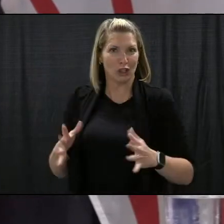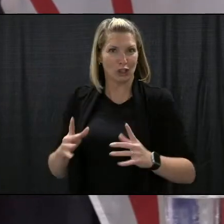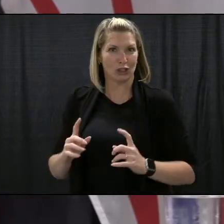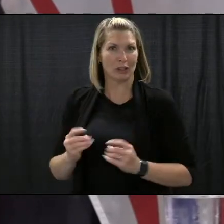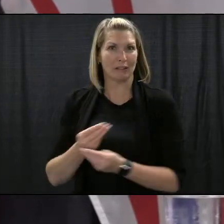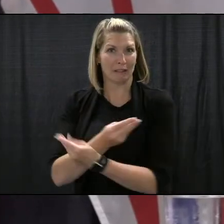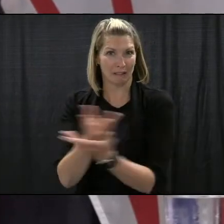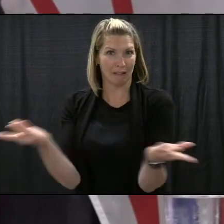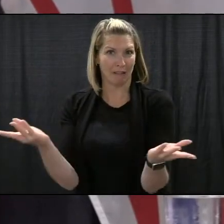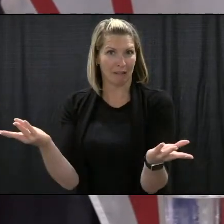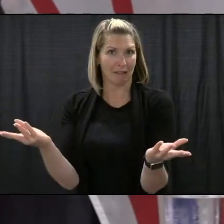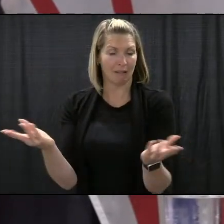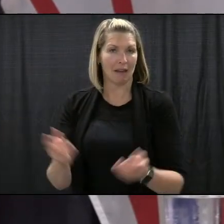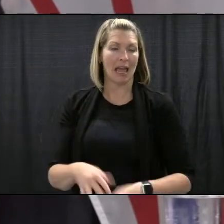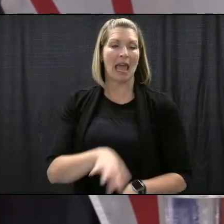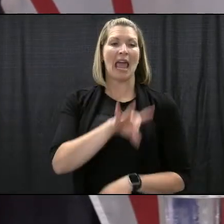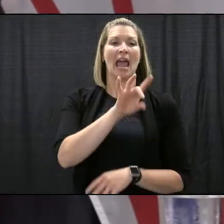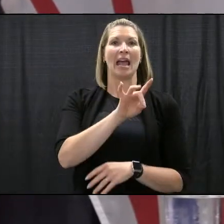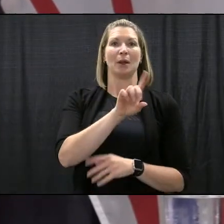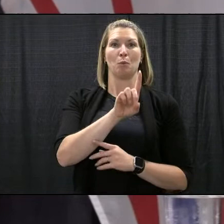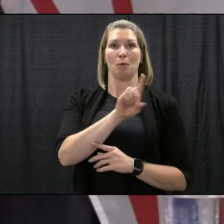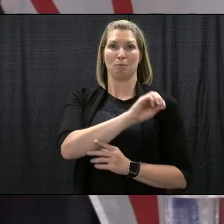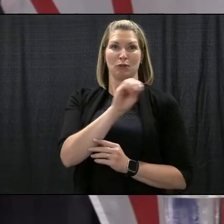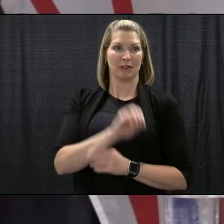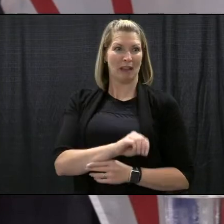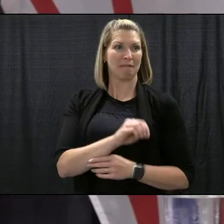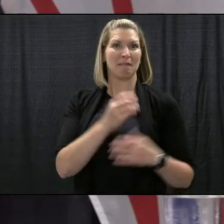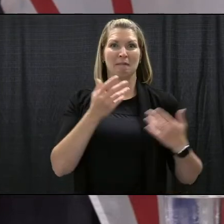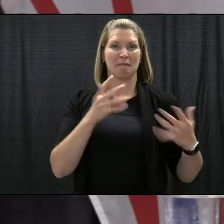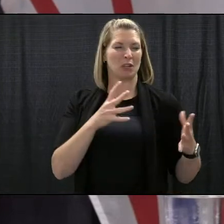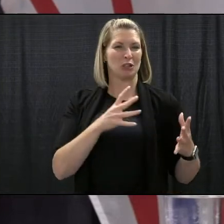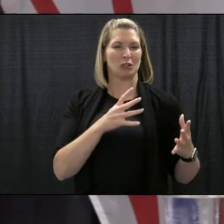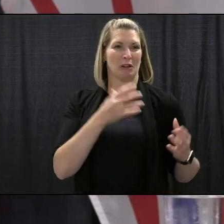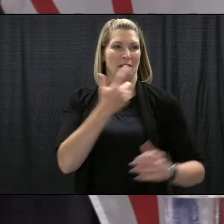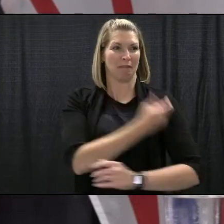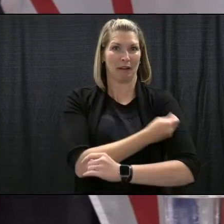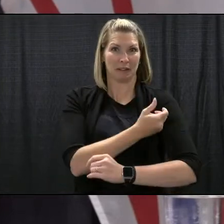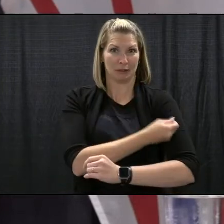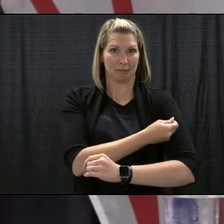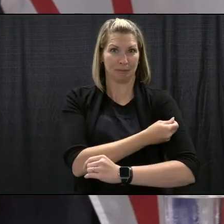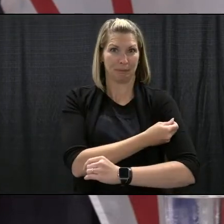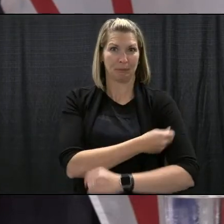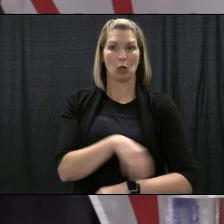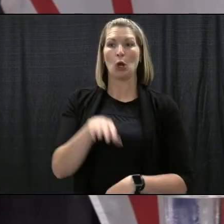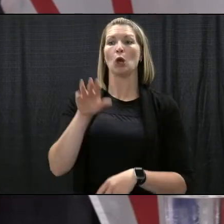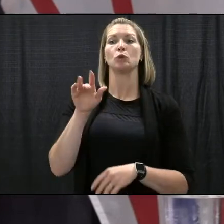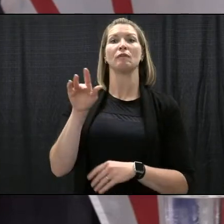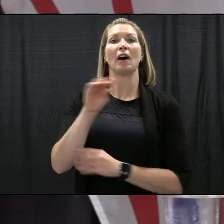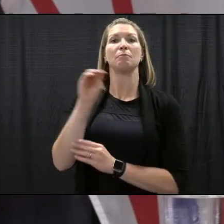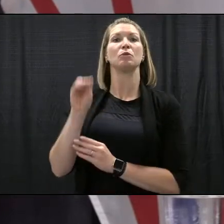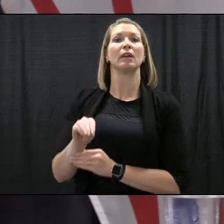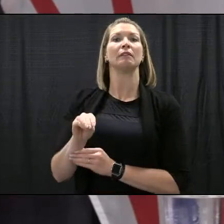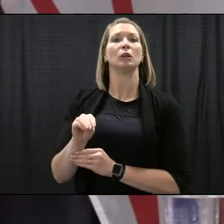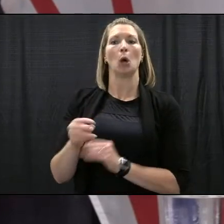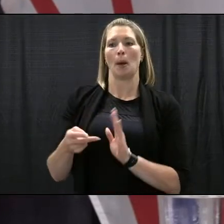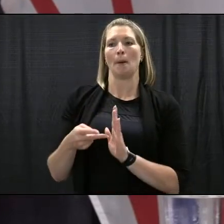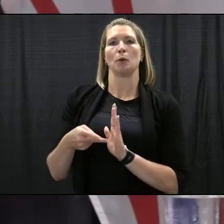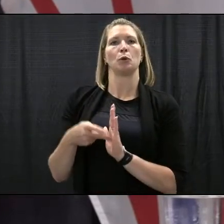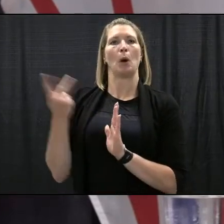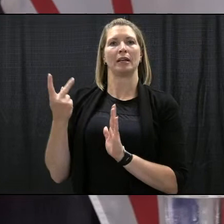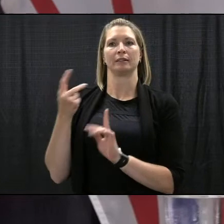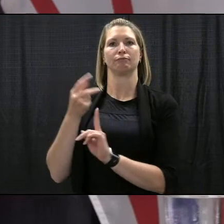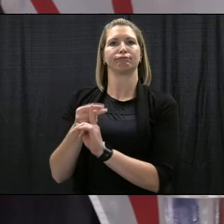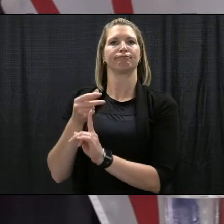80%, 81% of the eligible population have been vaccinated, and almost 25% are fully vaccinated. And a